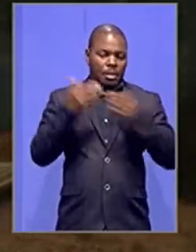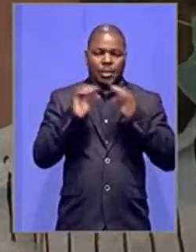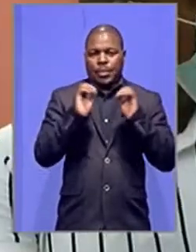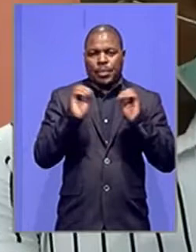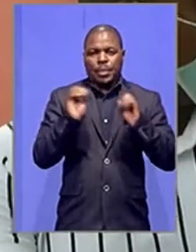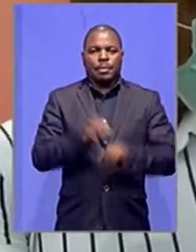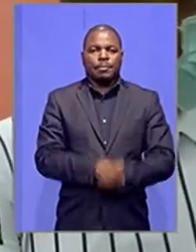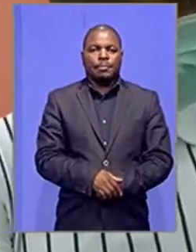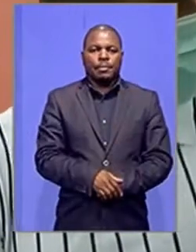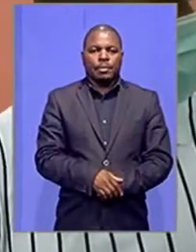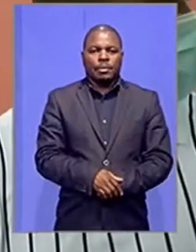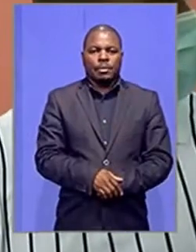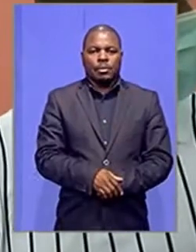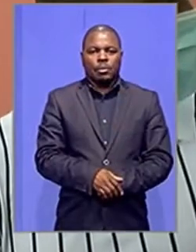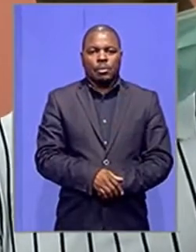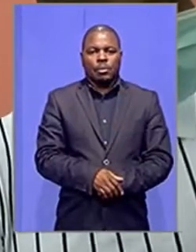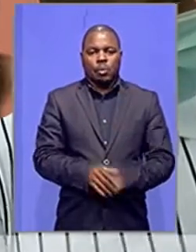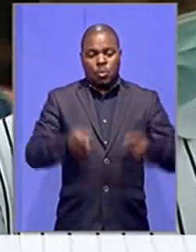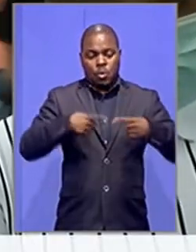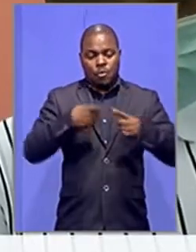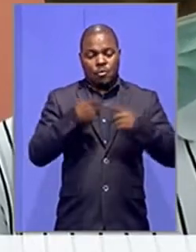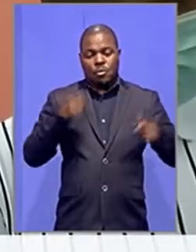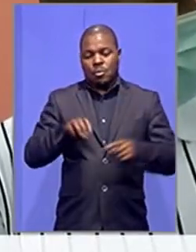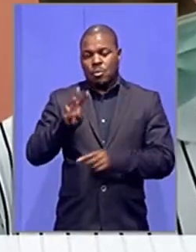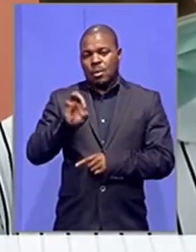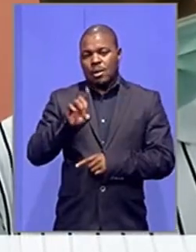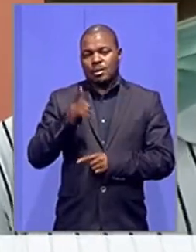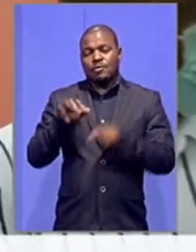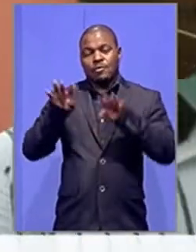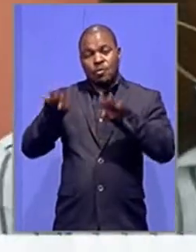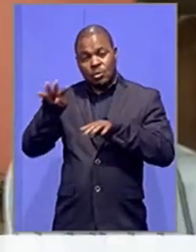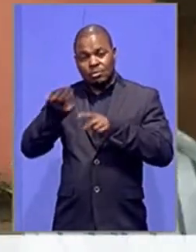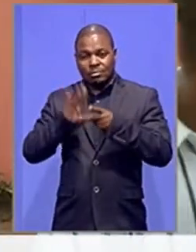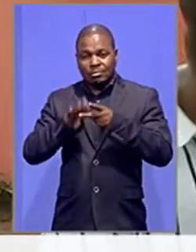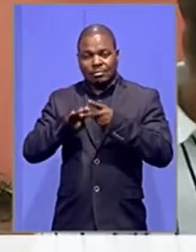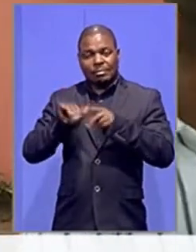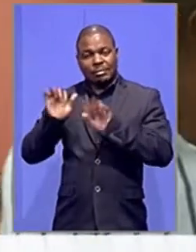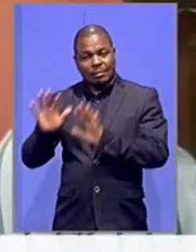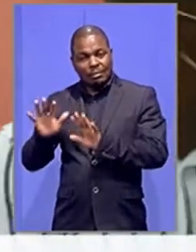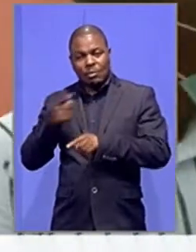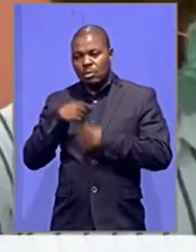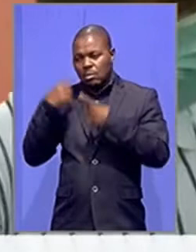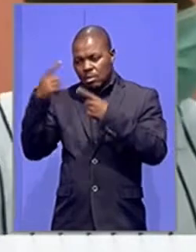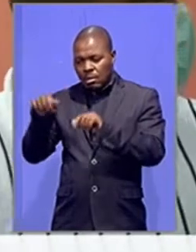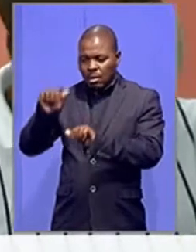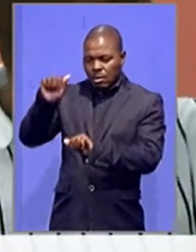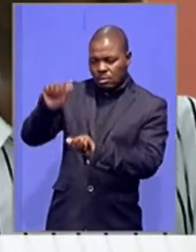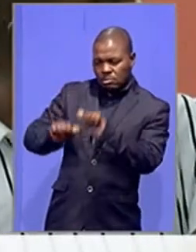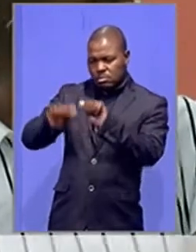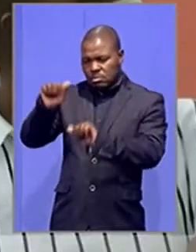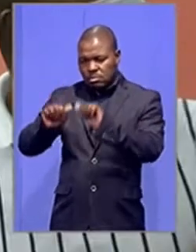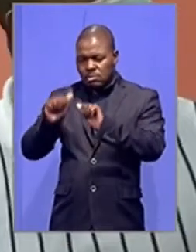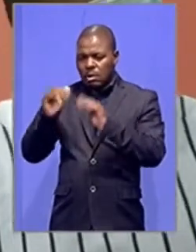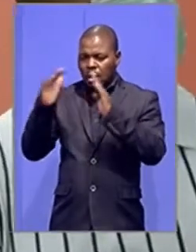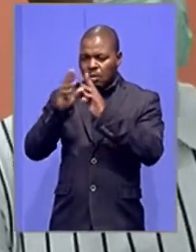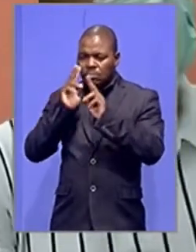tseo. We are coming from Ward 14 and Ward 10 where we were assessing and doing the house